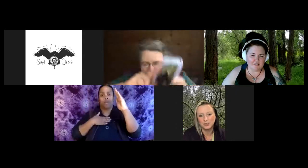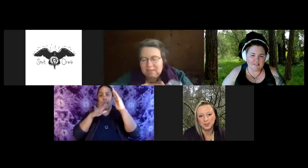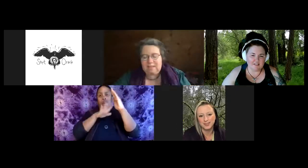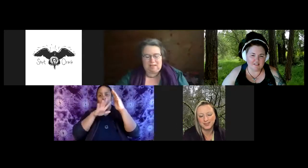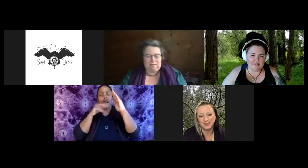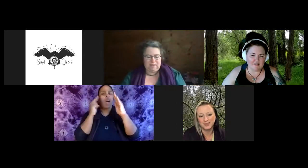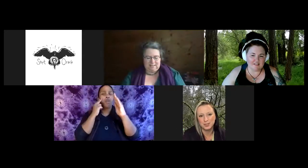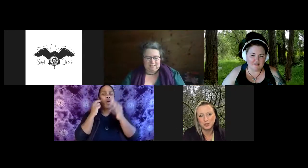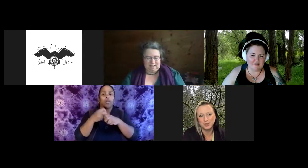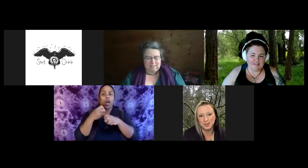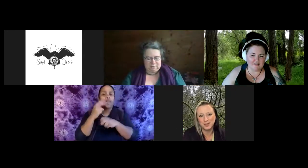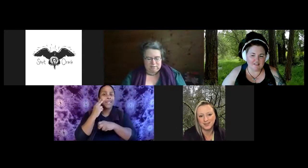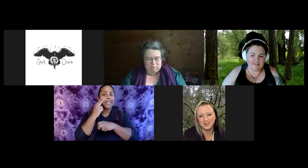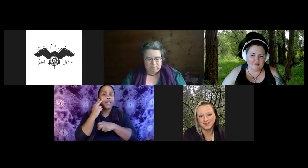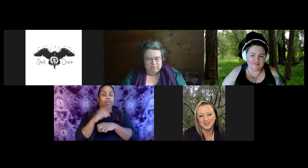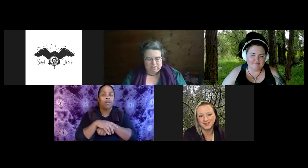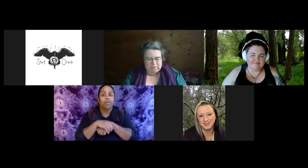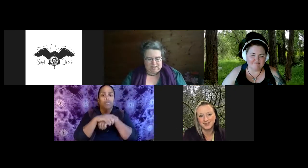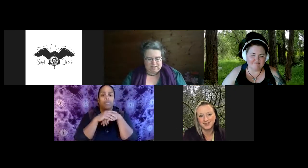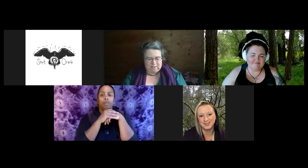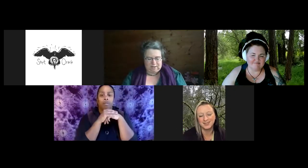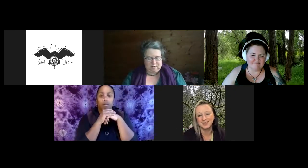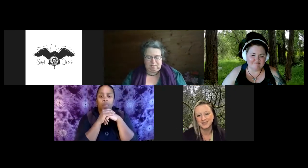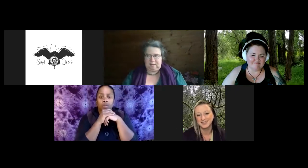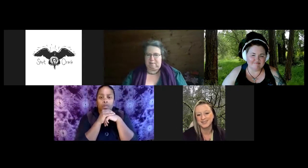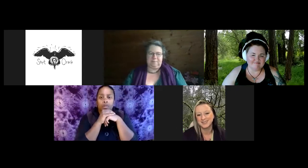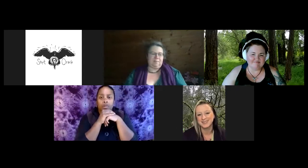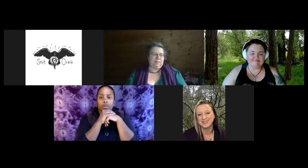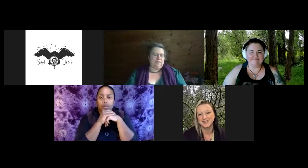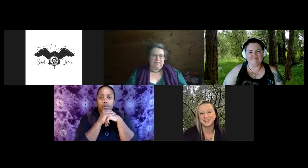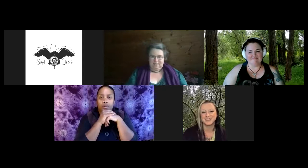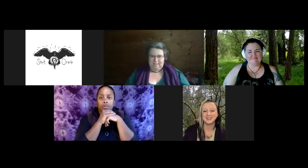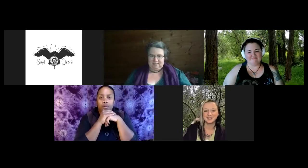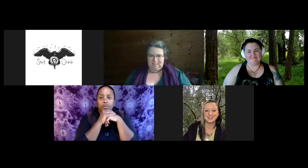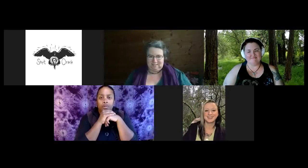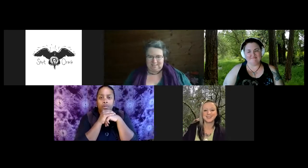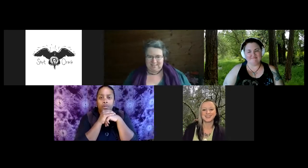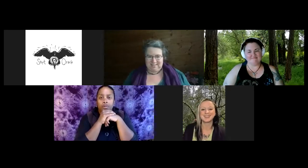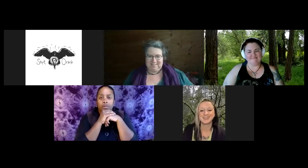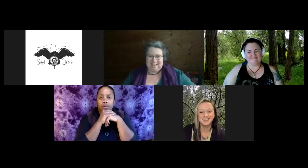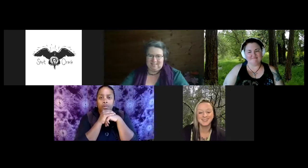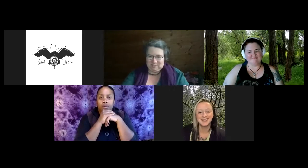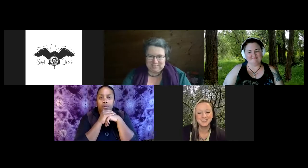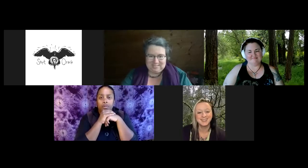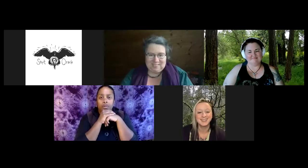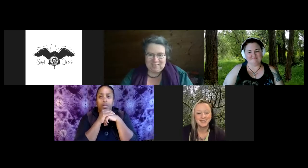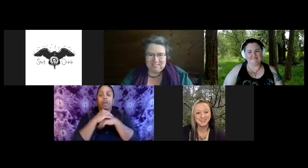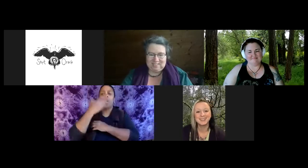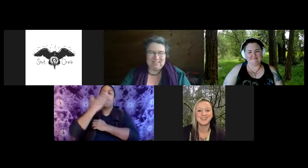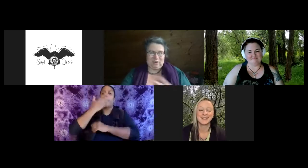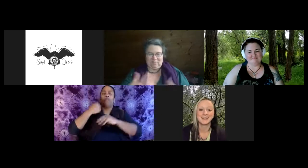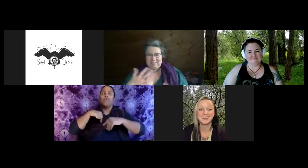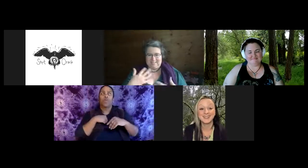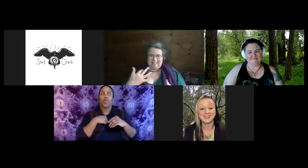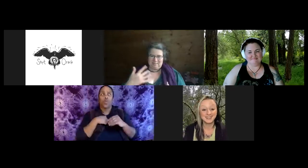see. You can't see like some of the adorable features of the house on here, but oh goodness, yeah, we both just like feel